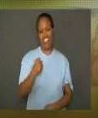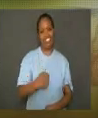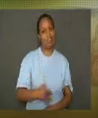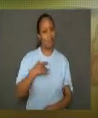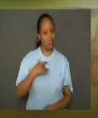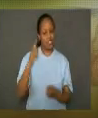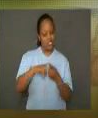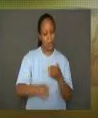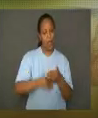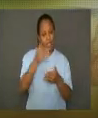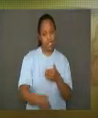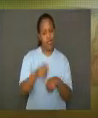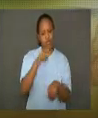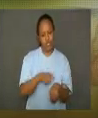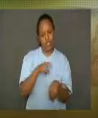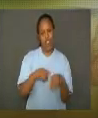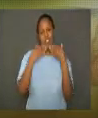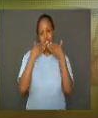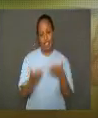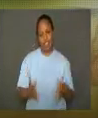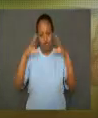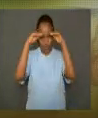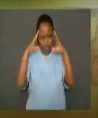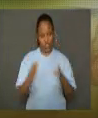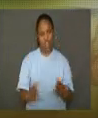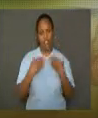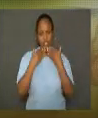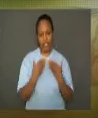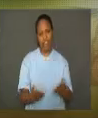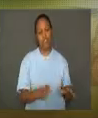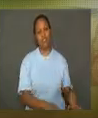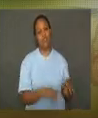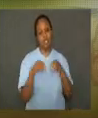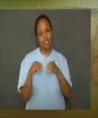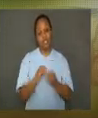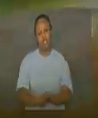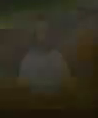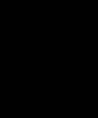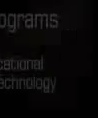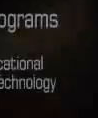Until next time, thank you, teacher. Thank you, students.